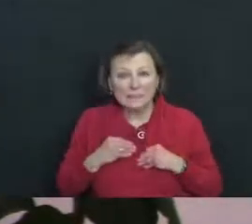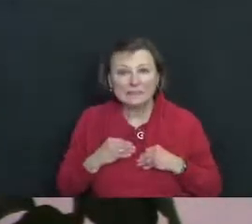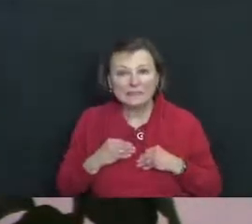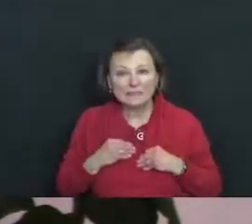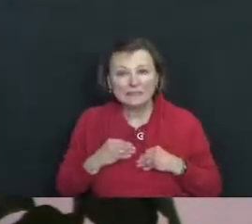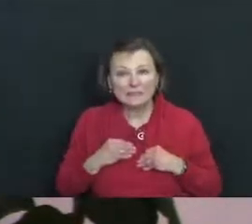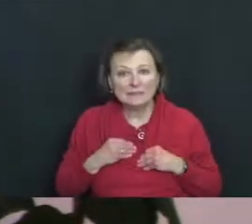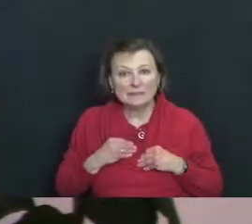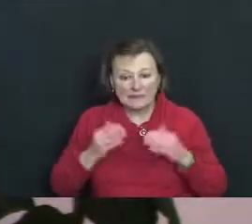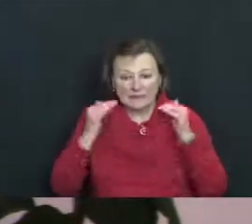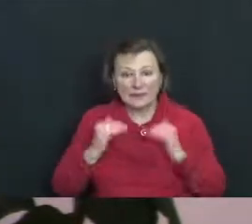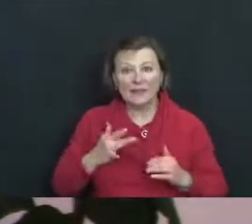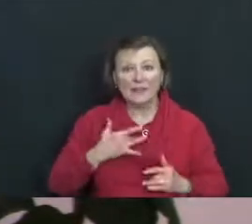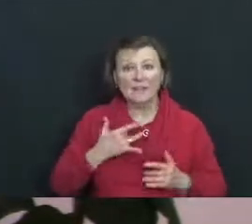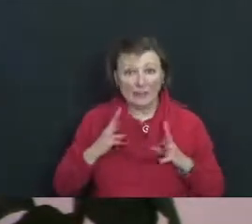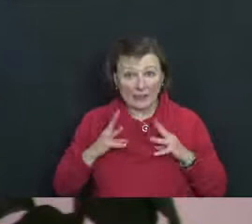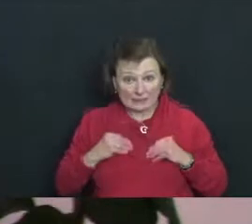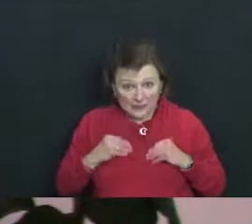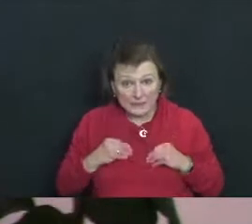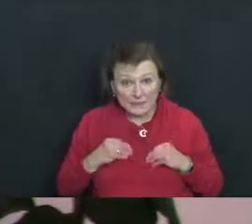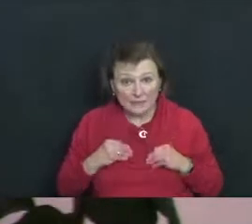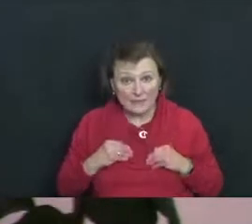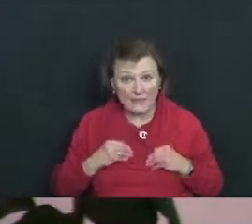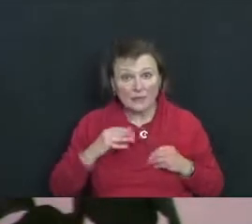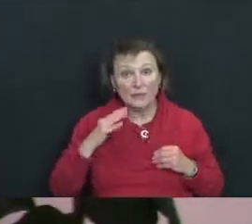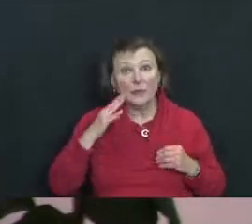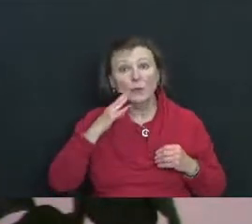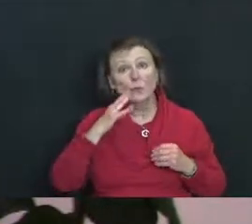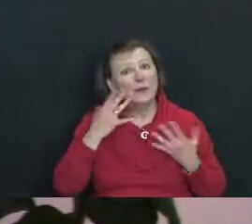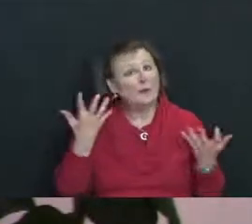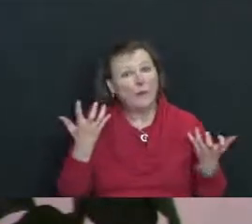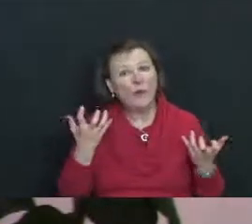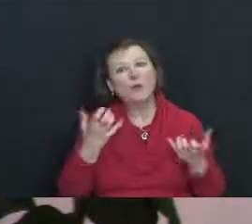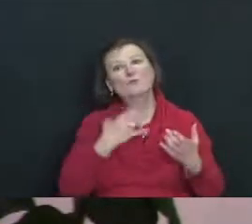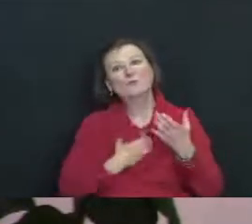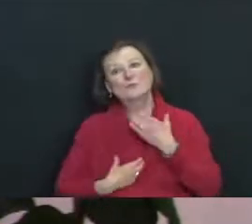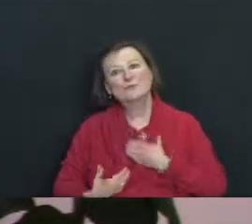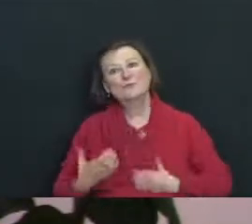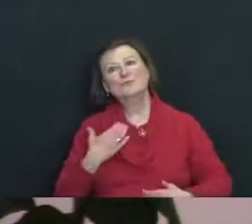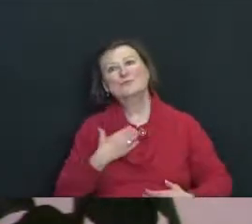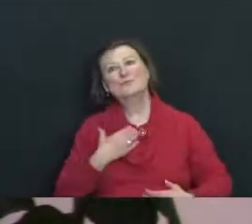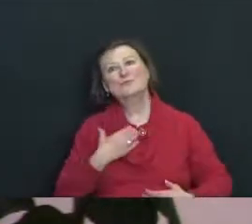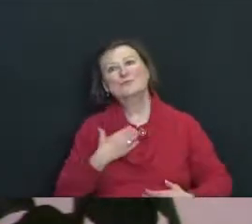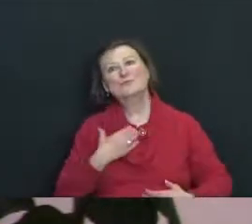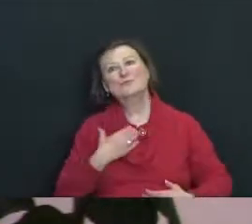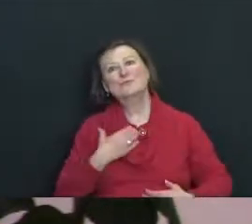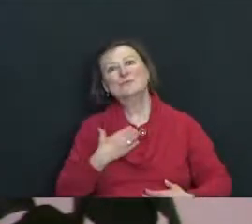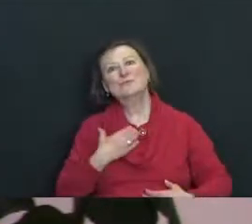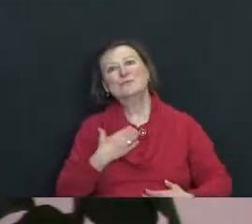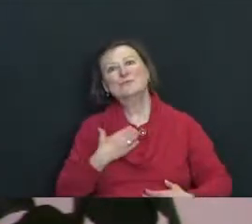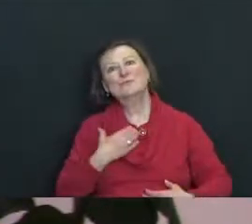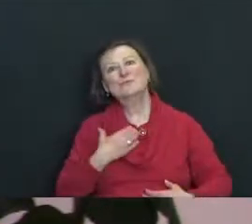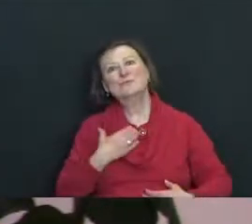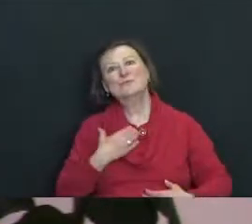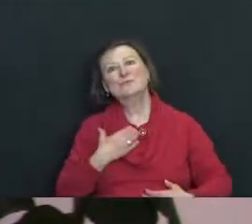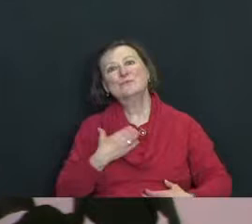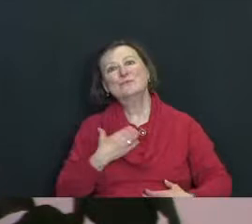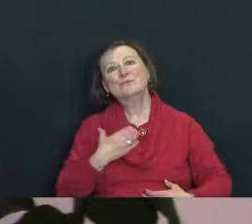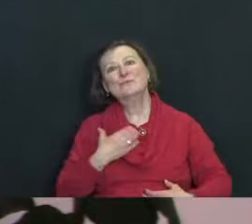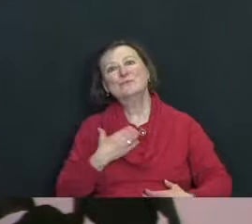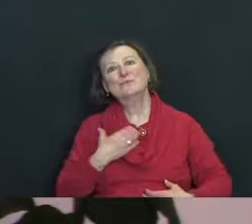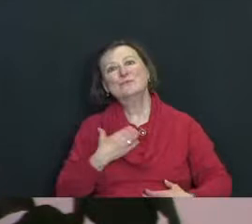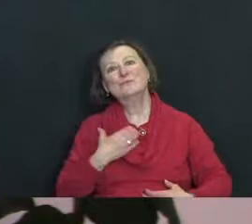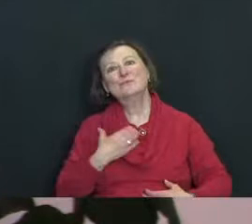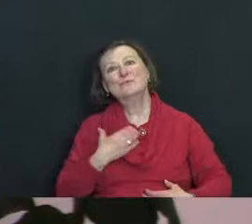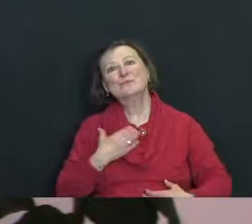feeling accepted will naturally yearn to grow and will find the encouragement to do so.